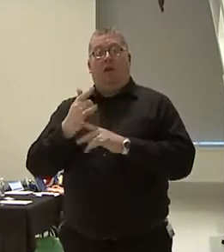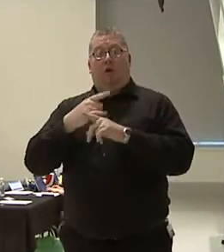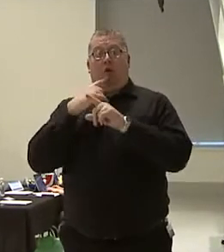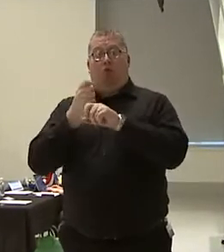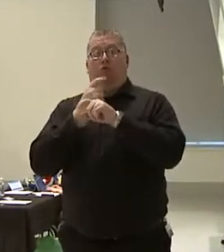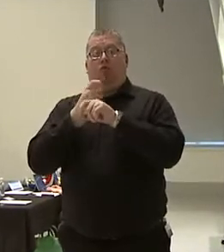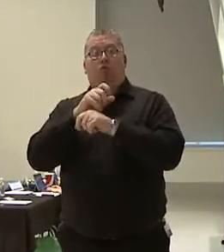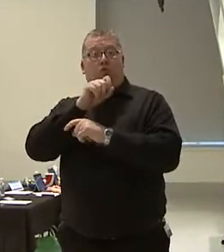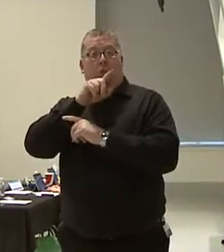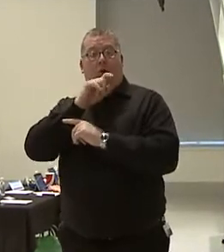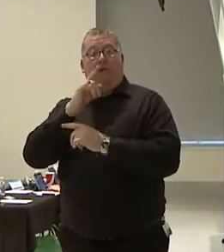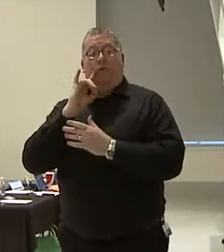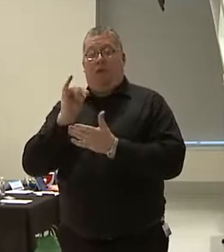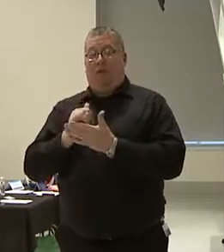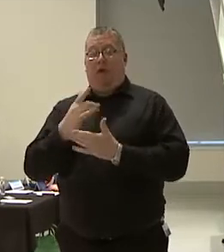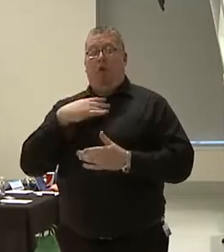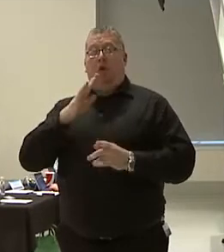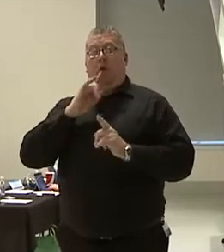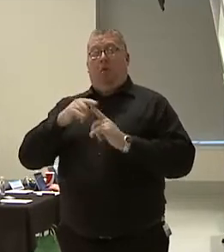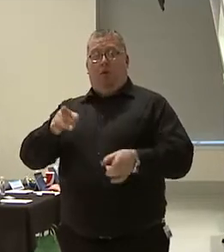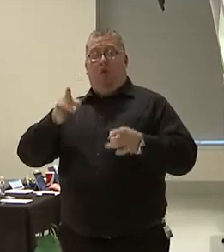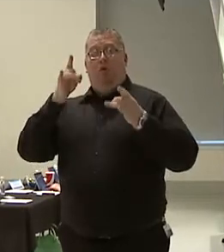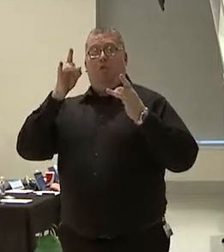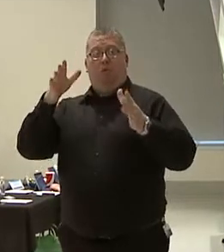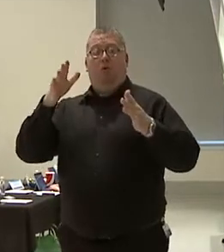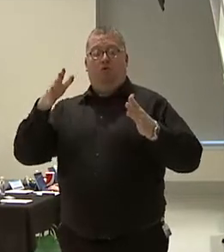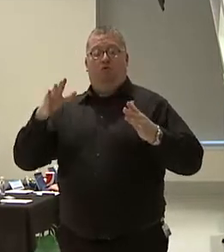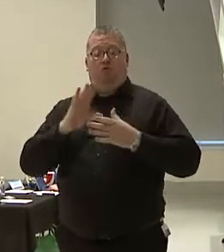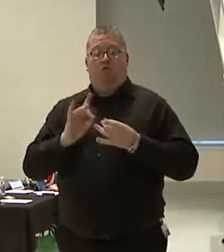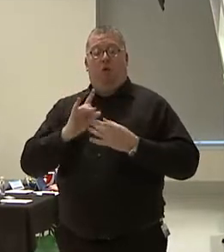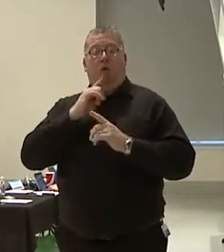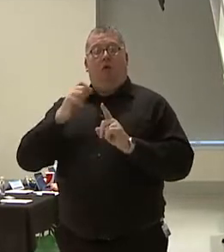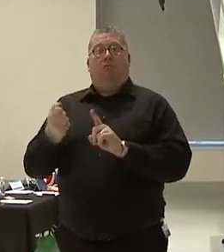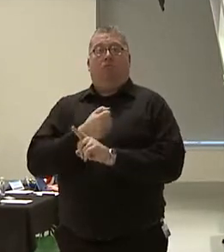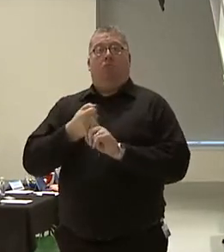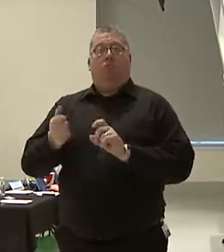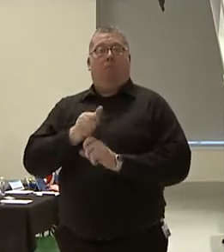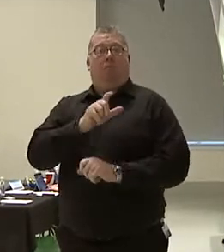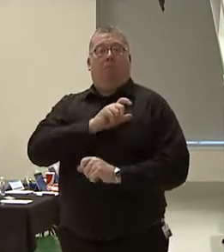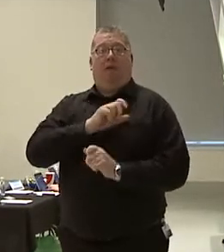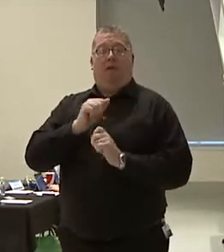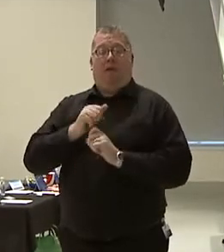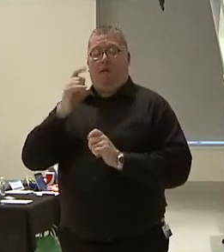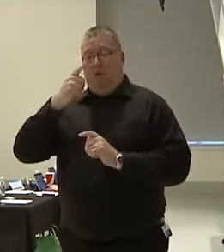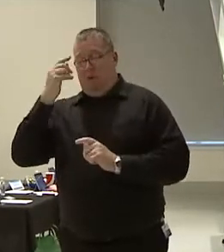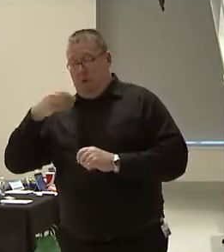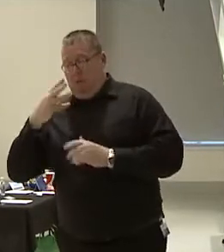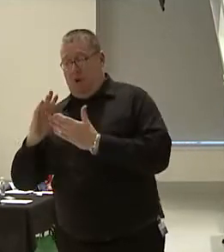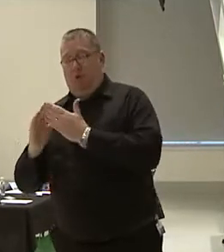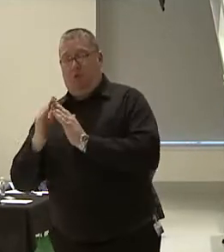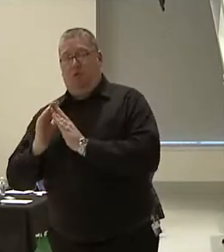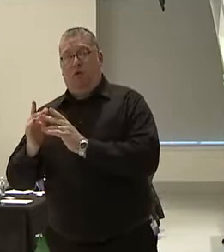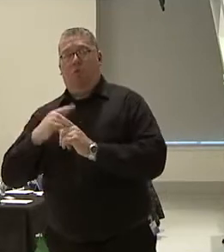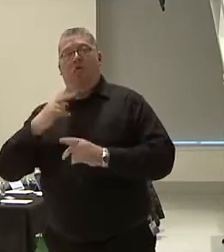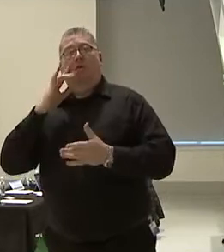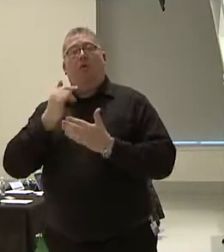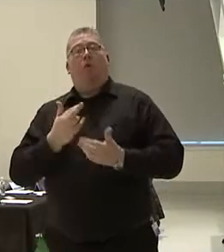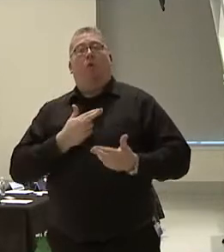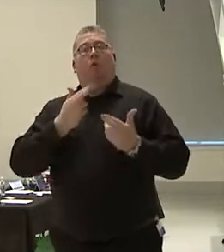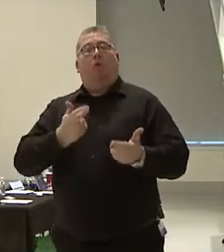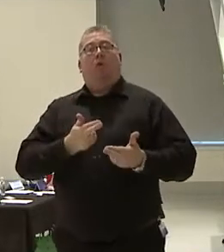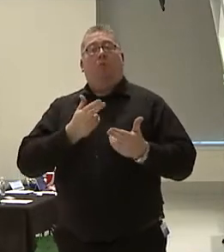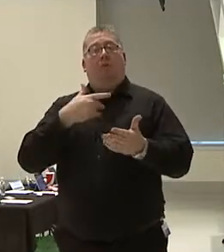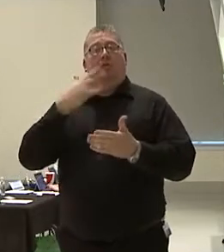horror story that is police brutality in Black communities. To this end, it is important that the task force firmly make recommendations that affirm